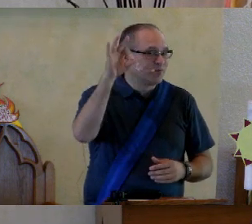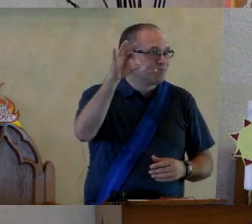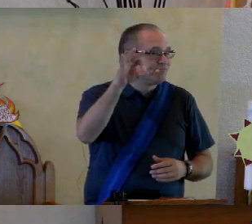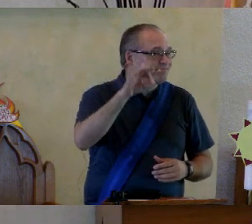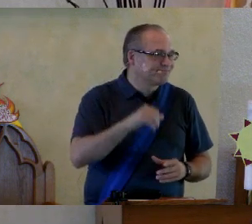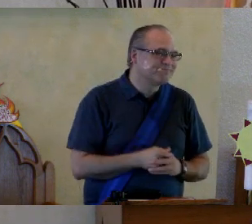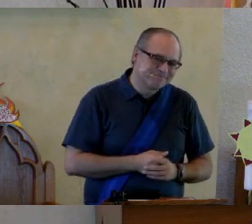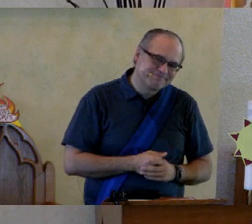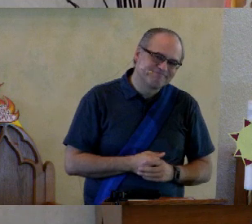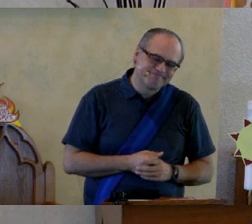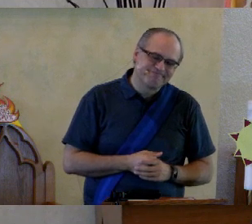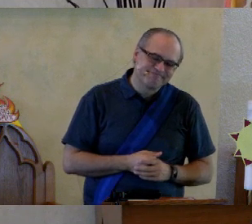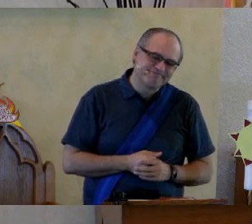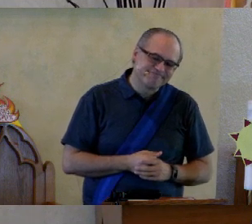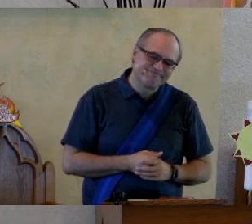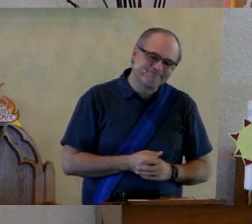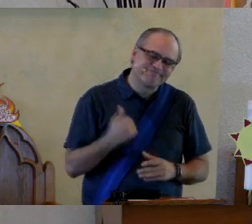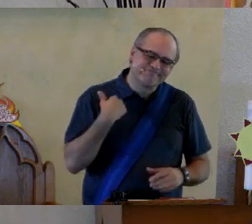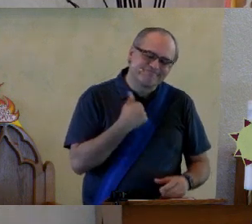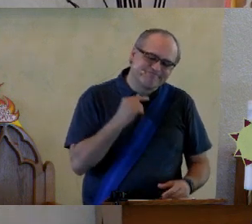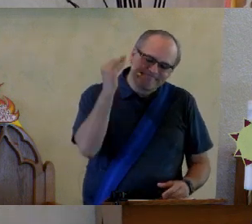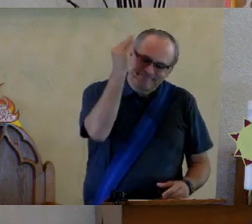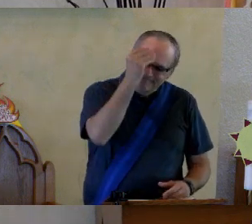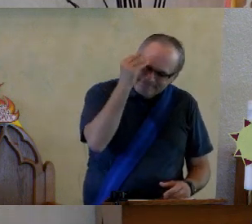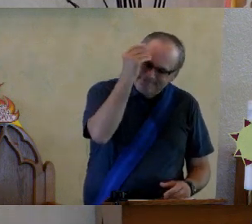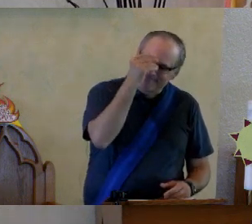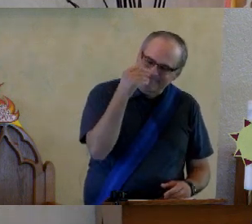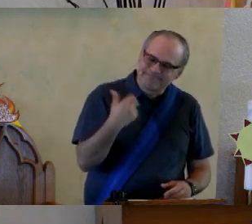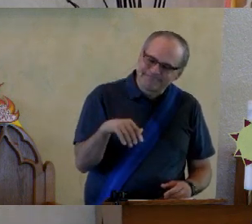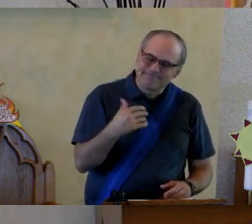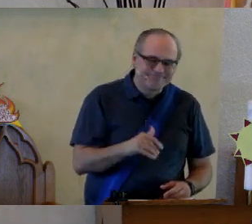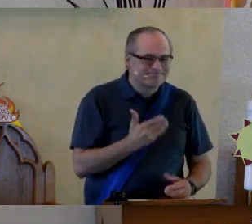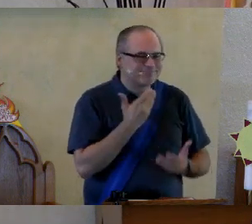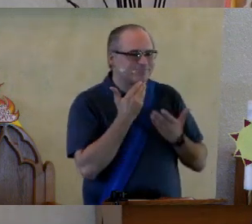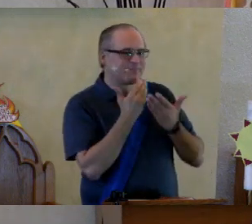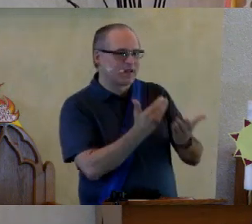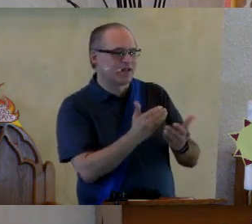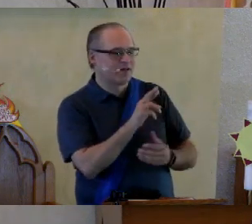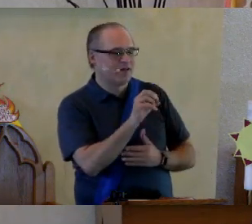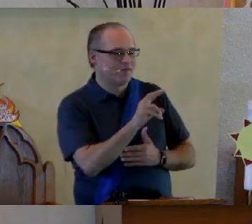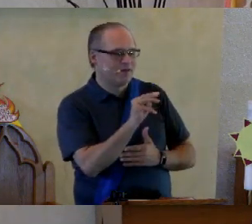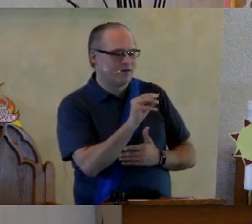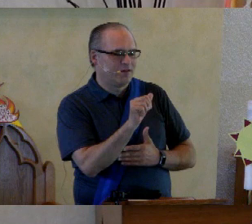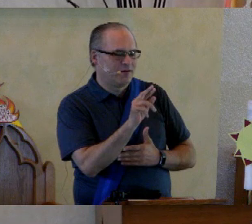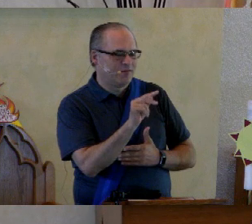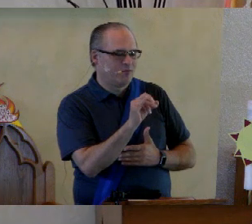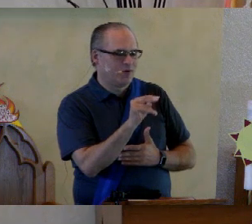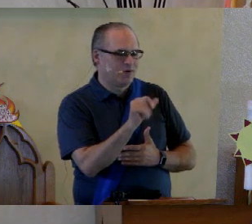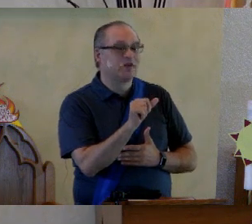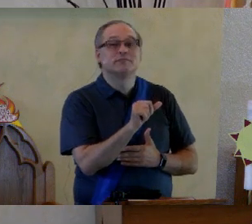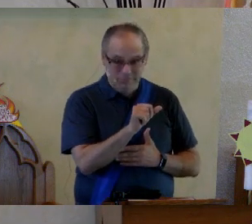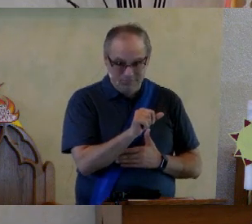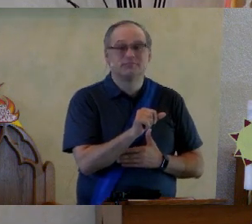We'll take some time to mull them over. Thank you so much, Reverend Martina, for preaching for us today.